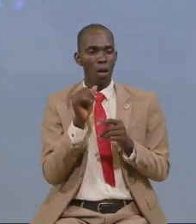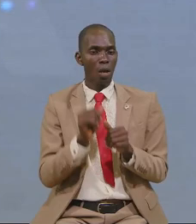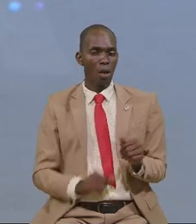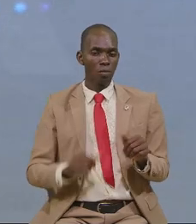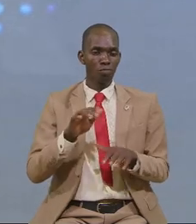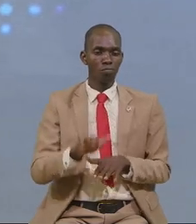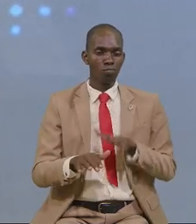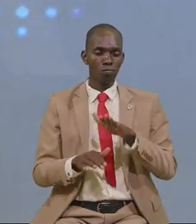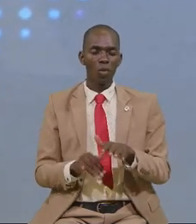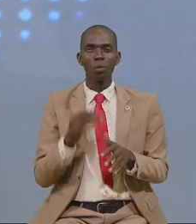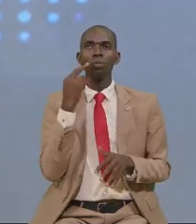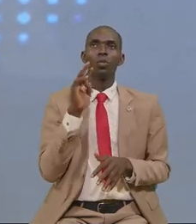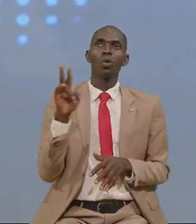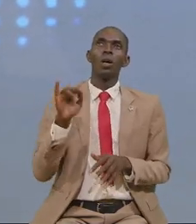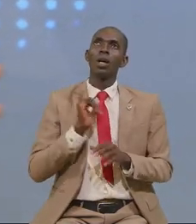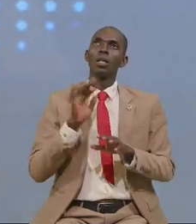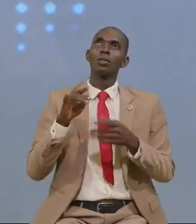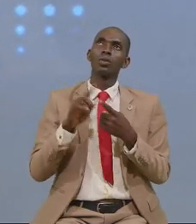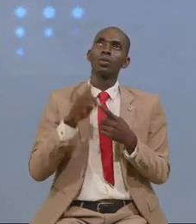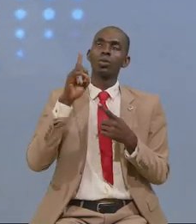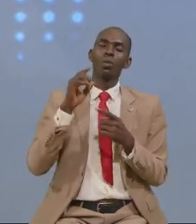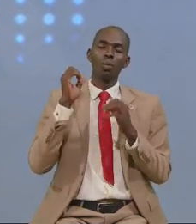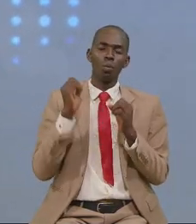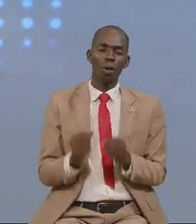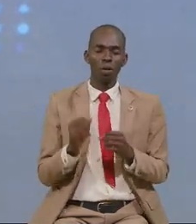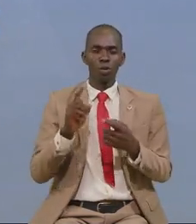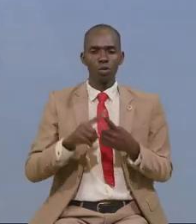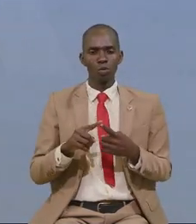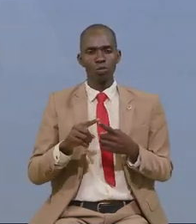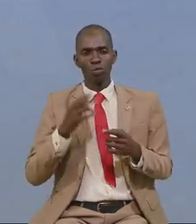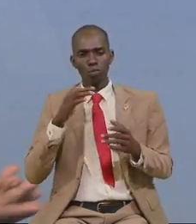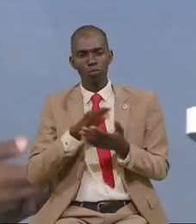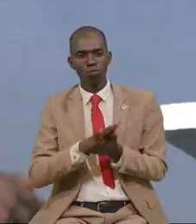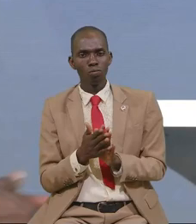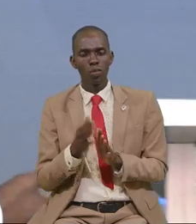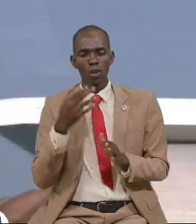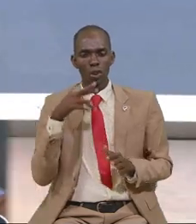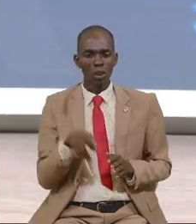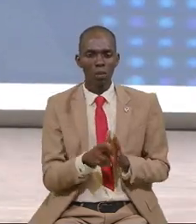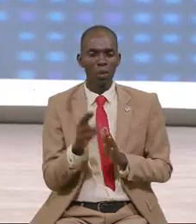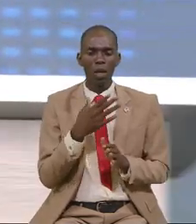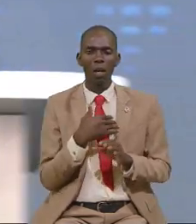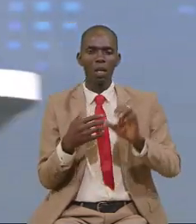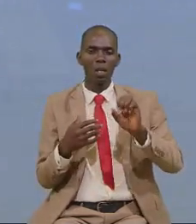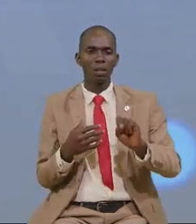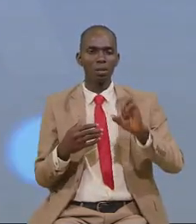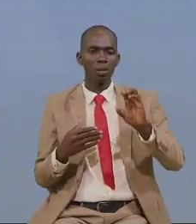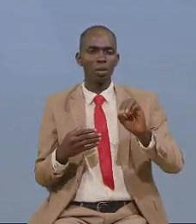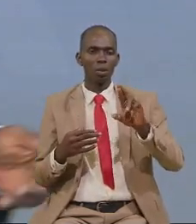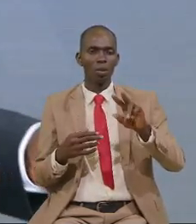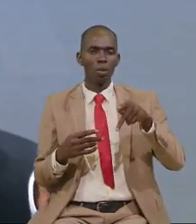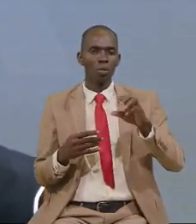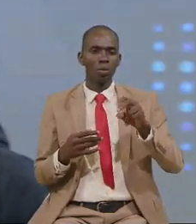unto you power to tread on serpents and scorpions, and over all the power of the